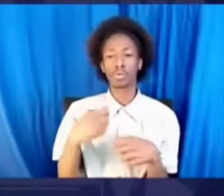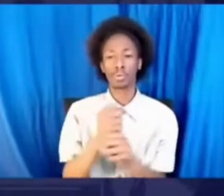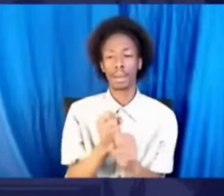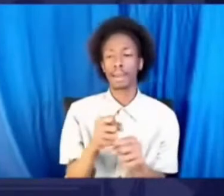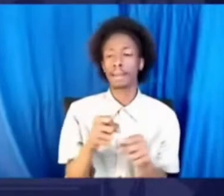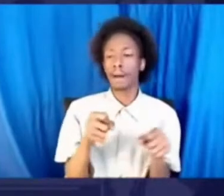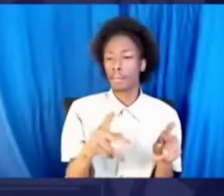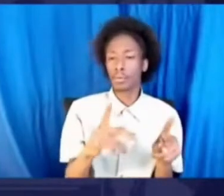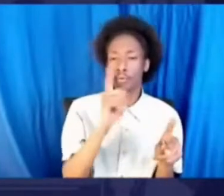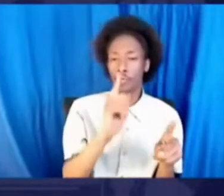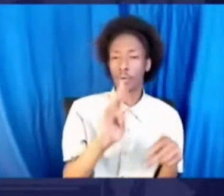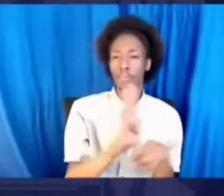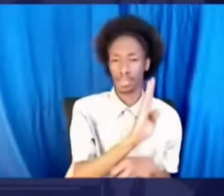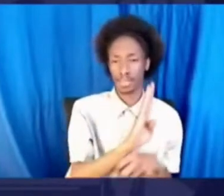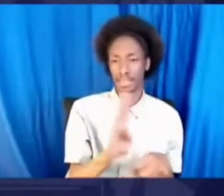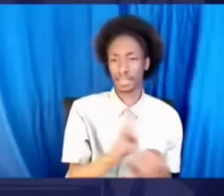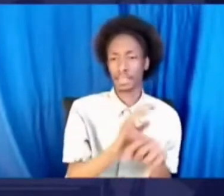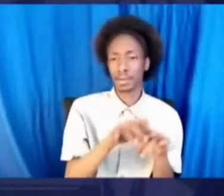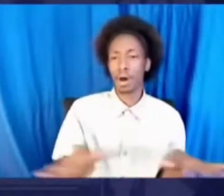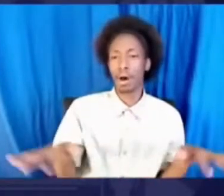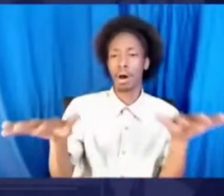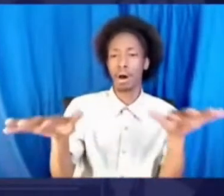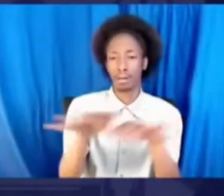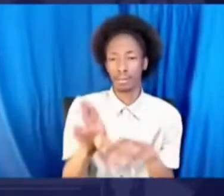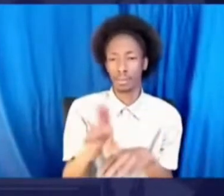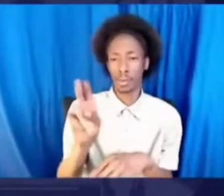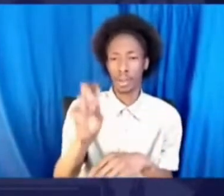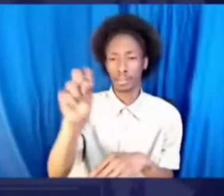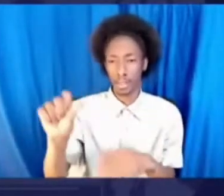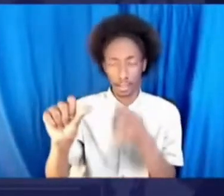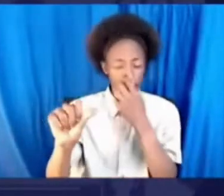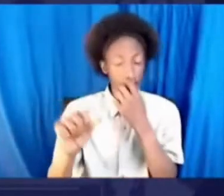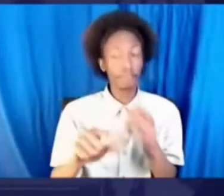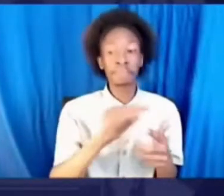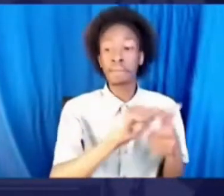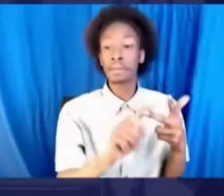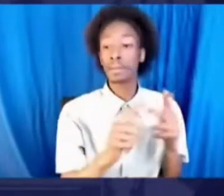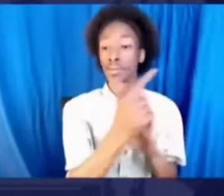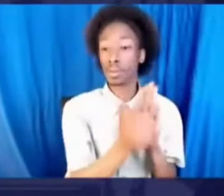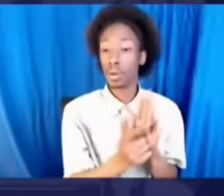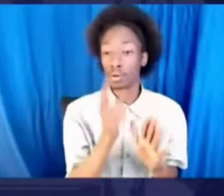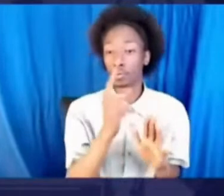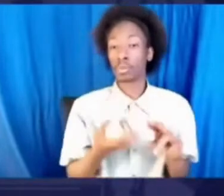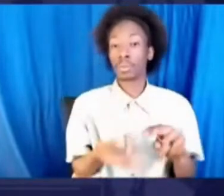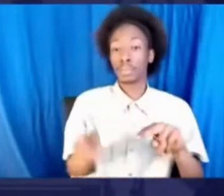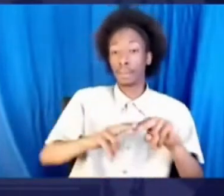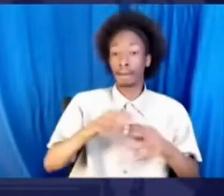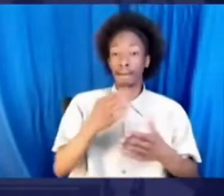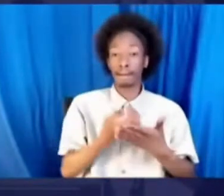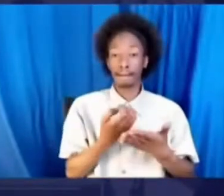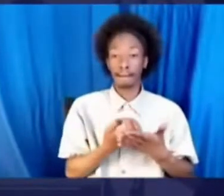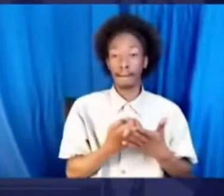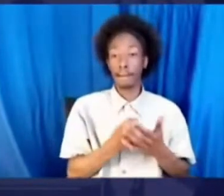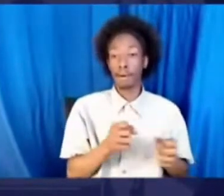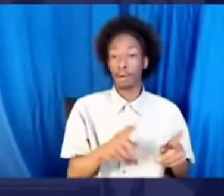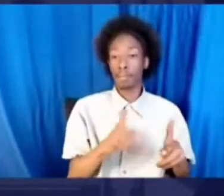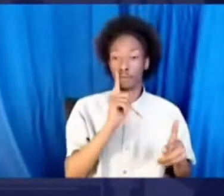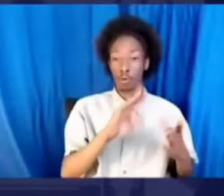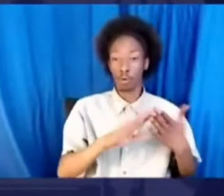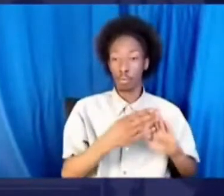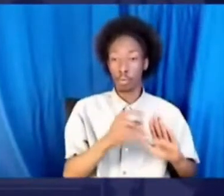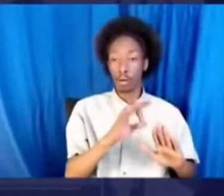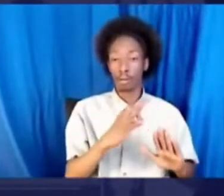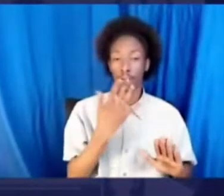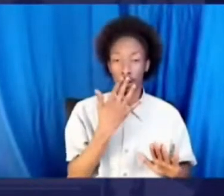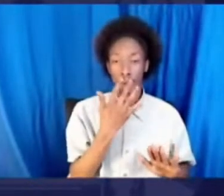businesses across the United States. These laws will expand economic opportunity for communities of color